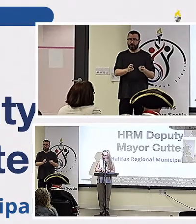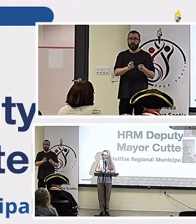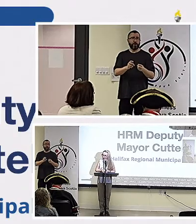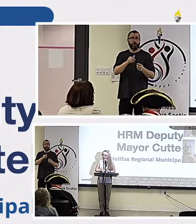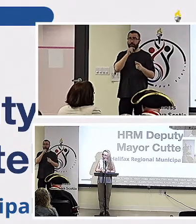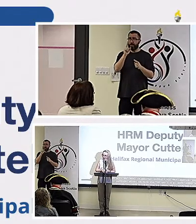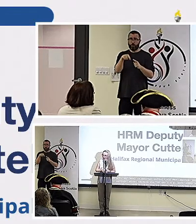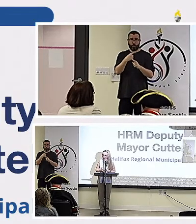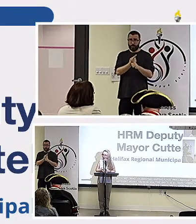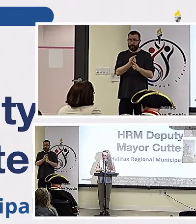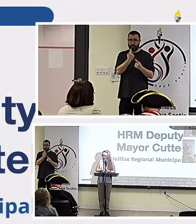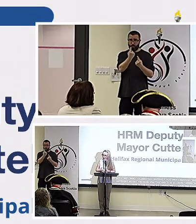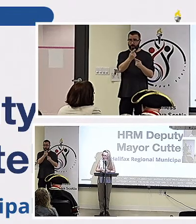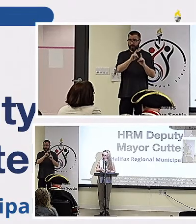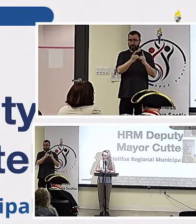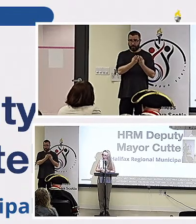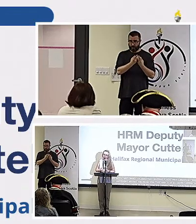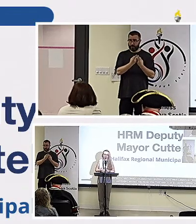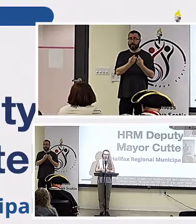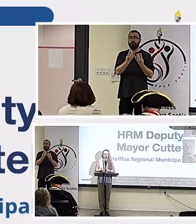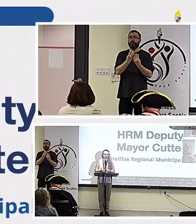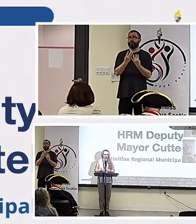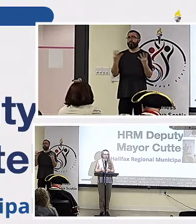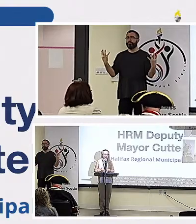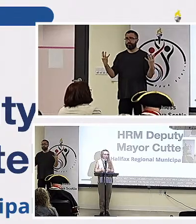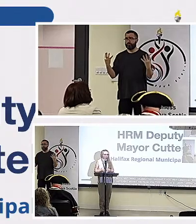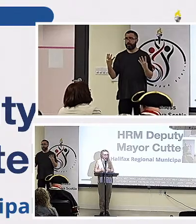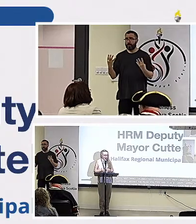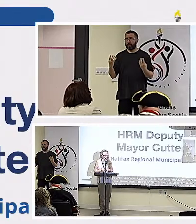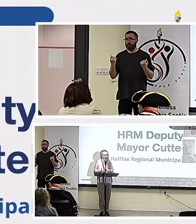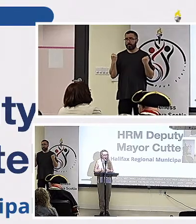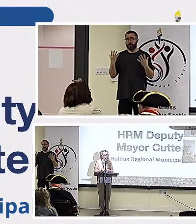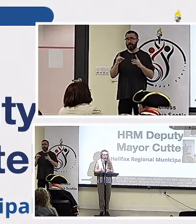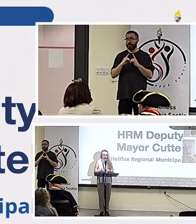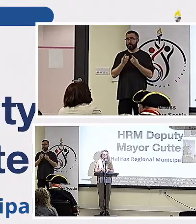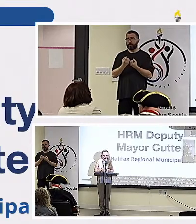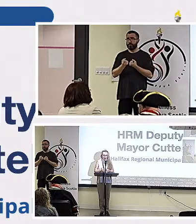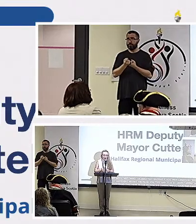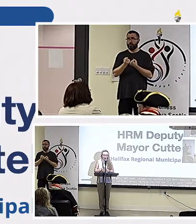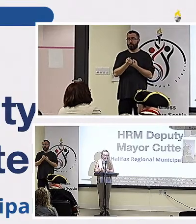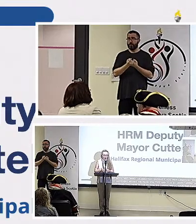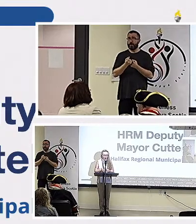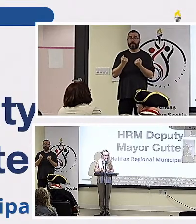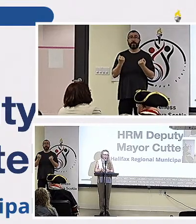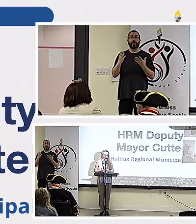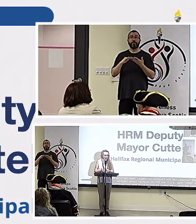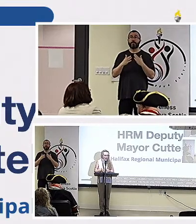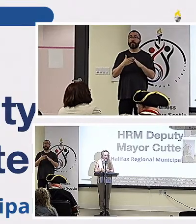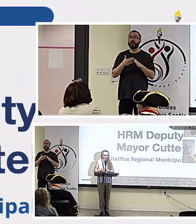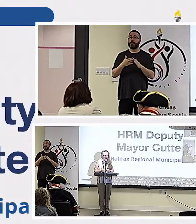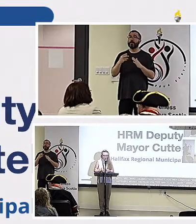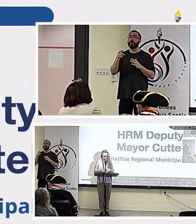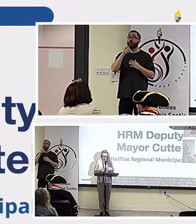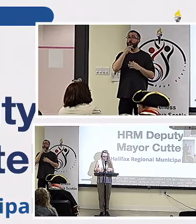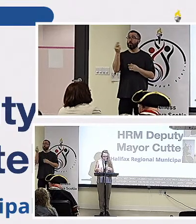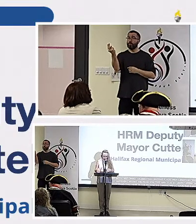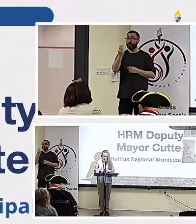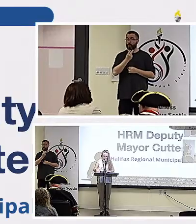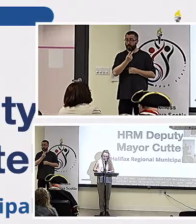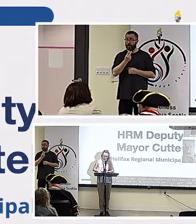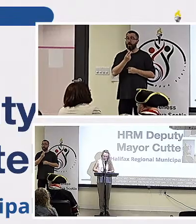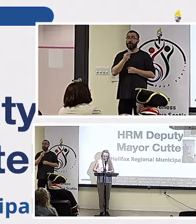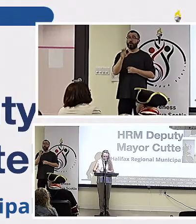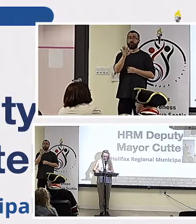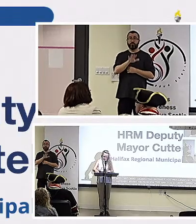municipal departments as well. So thank you for your work, and thank you to the municipalities who will be tuning in and those who are around the province who are